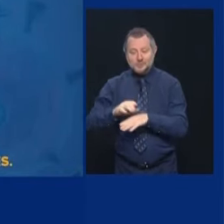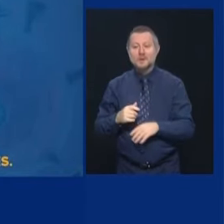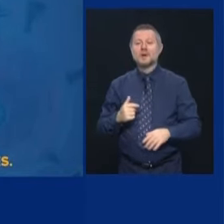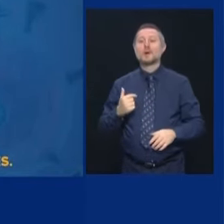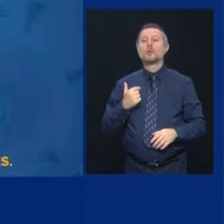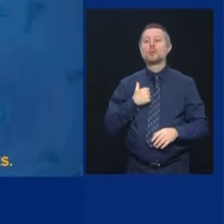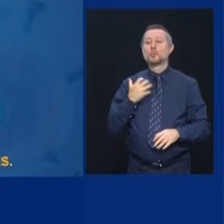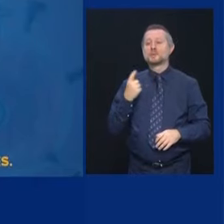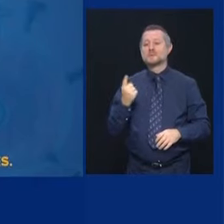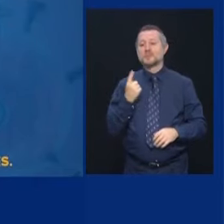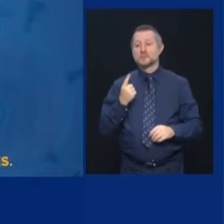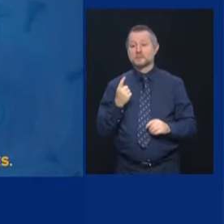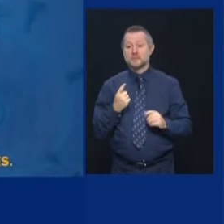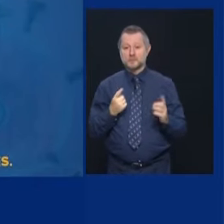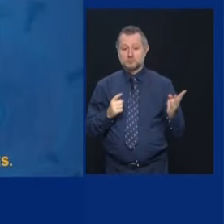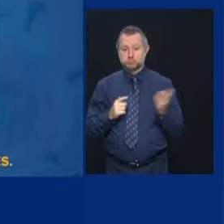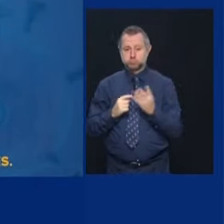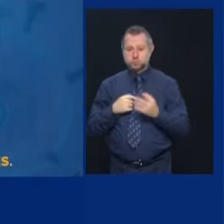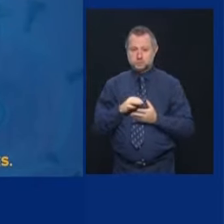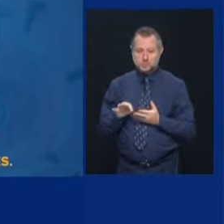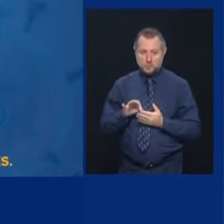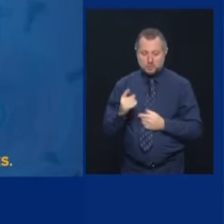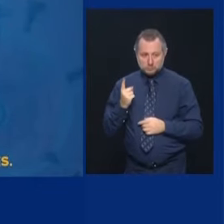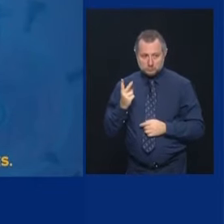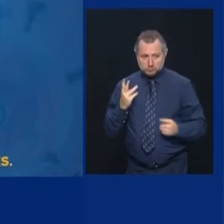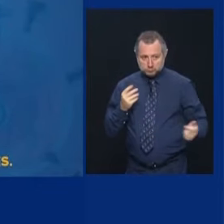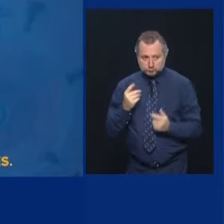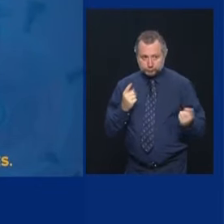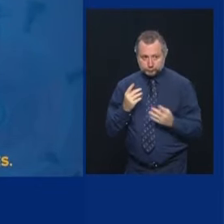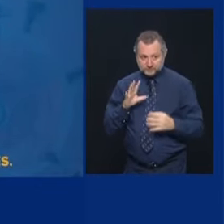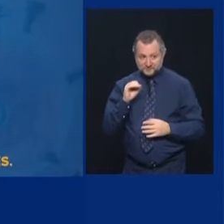when 50% enter the church,